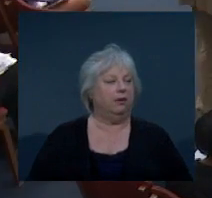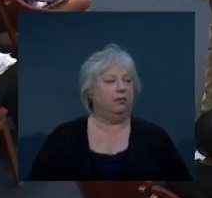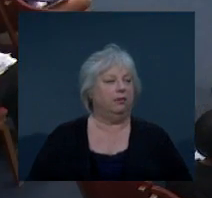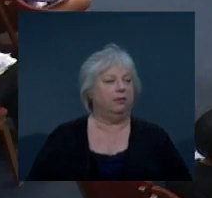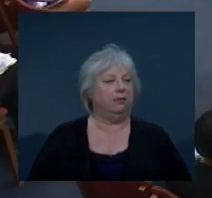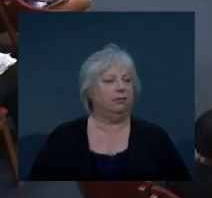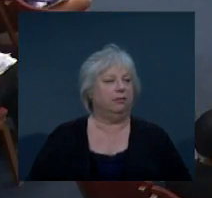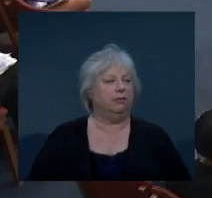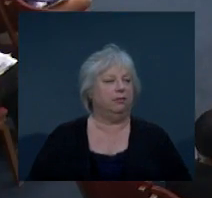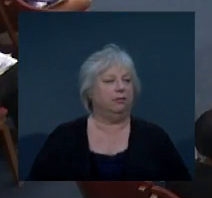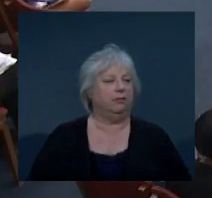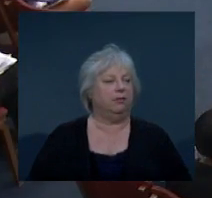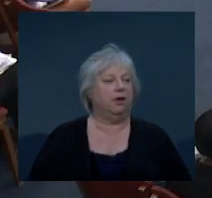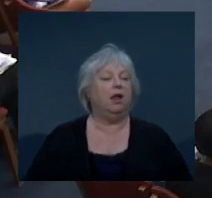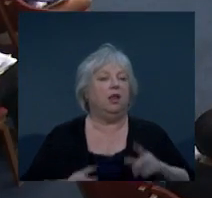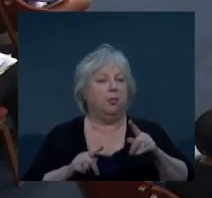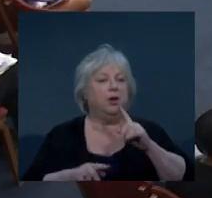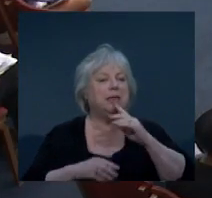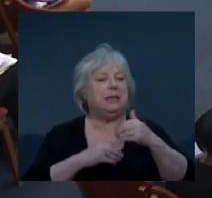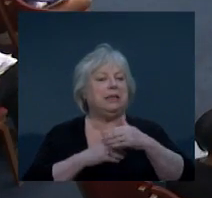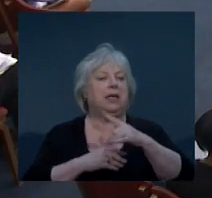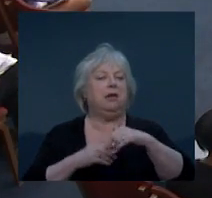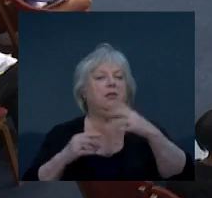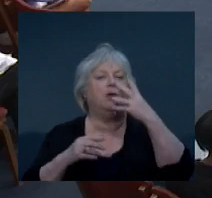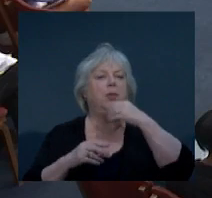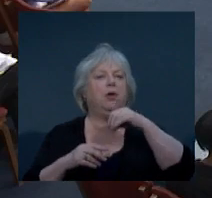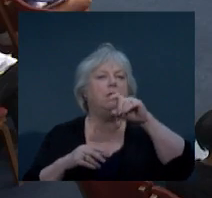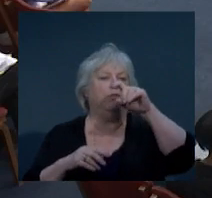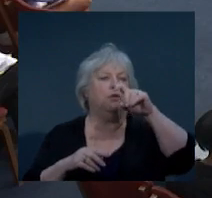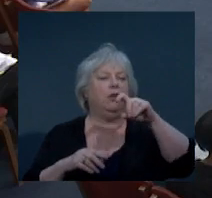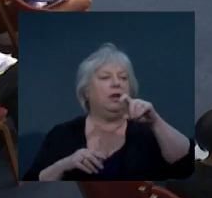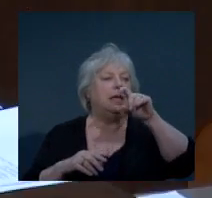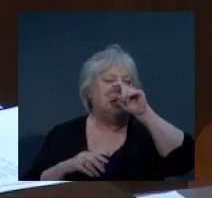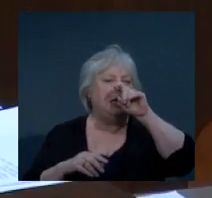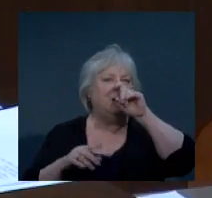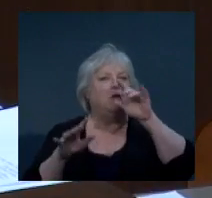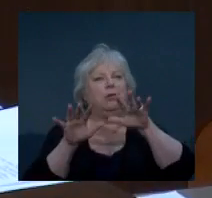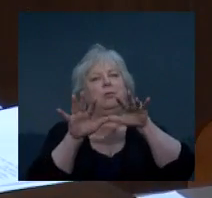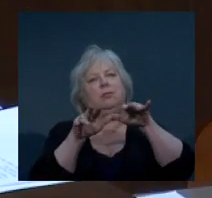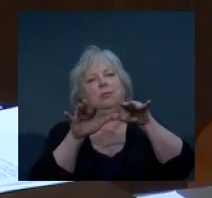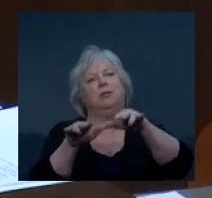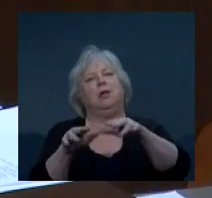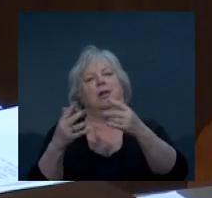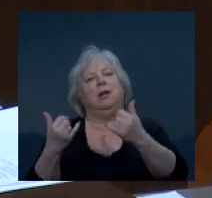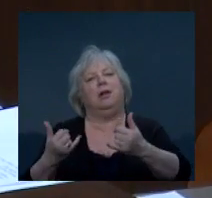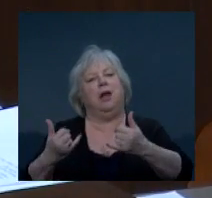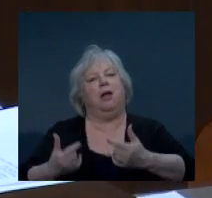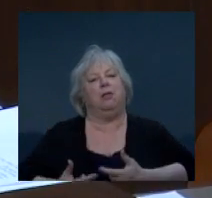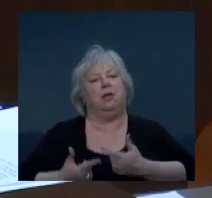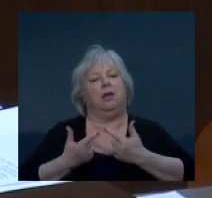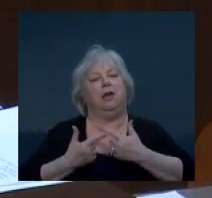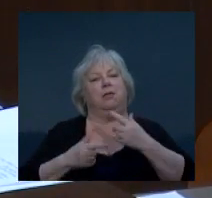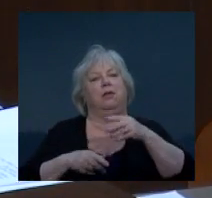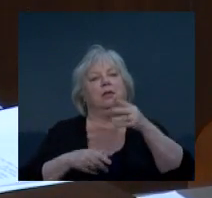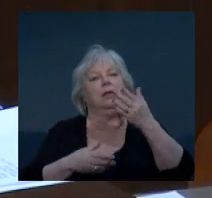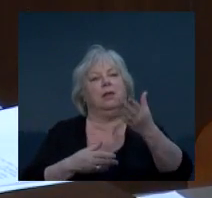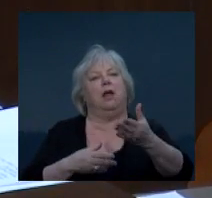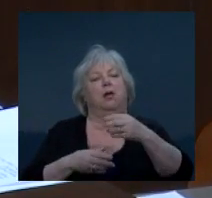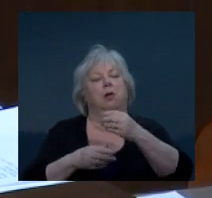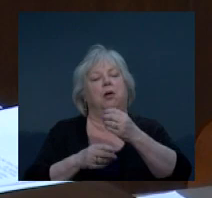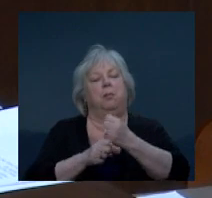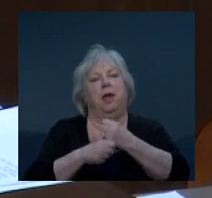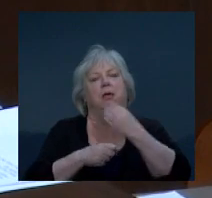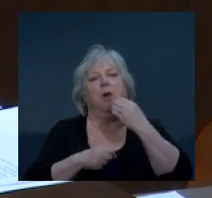The gentleman that spoke did send me a picture of a beautiful eagle that now makes its home on Fletcher Hollow. And so I want